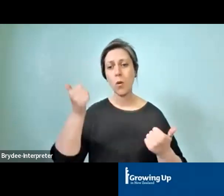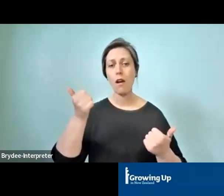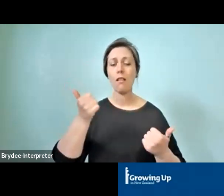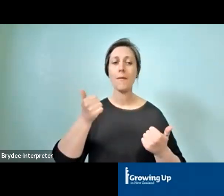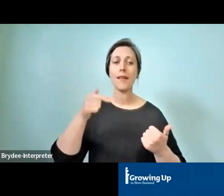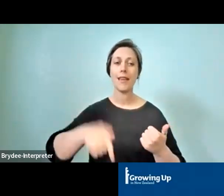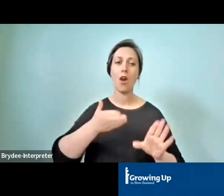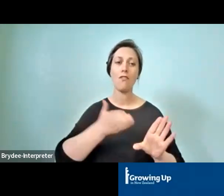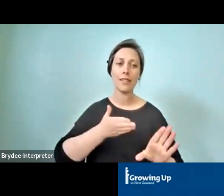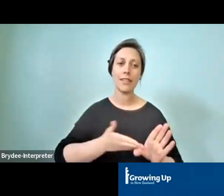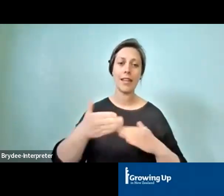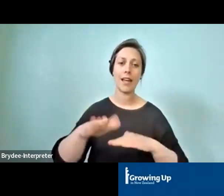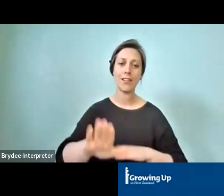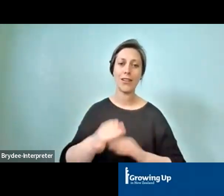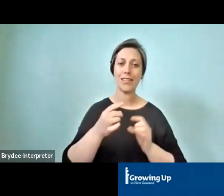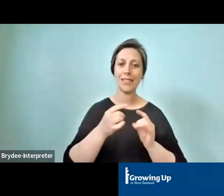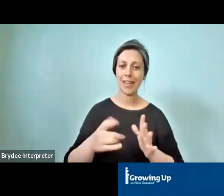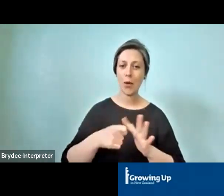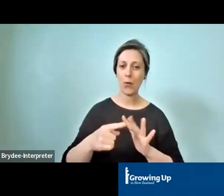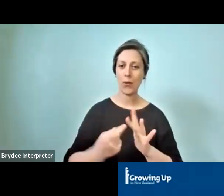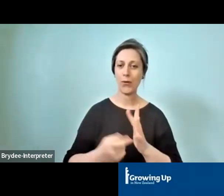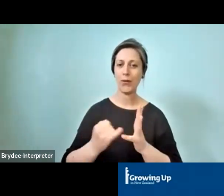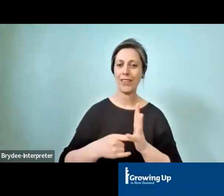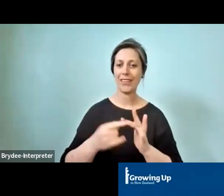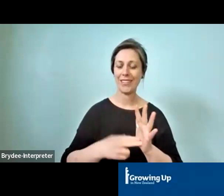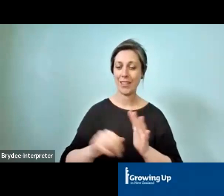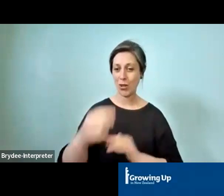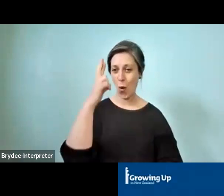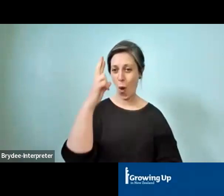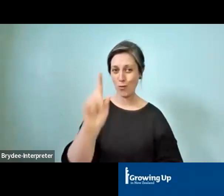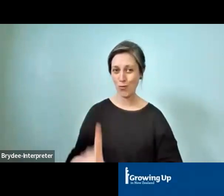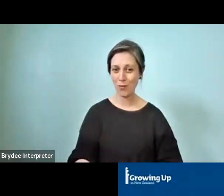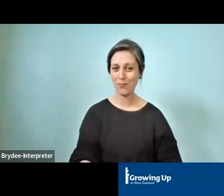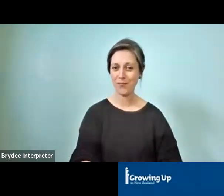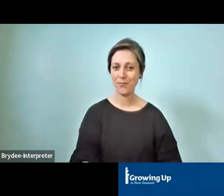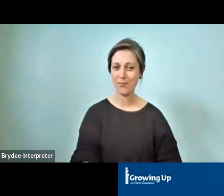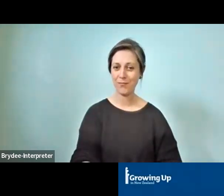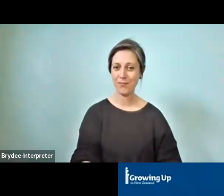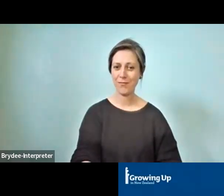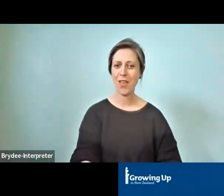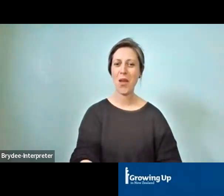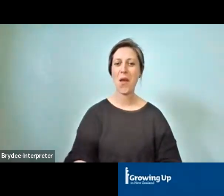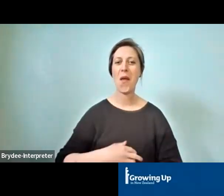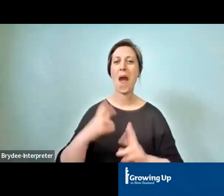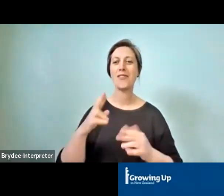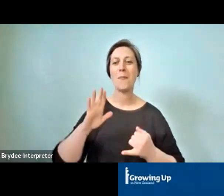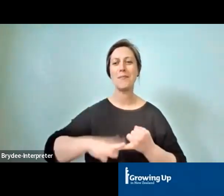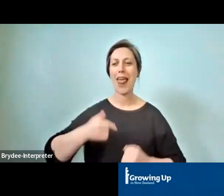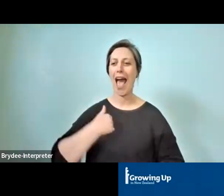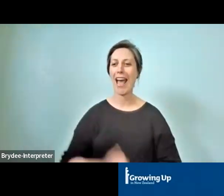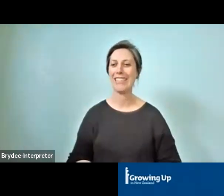in Aotearoa. And I'll start with you, Kirsten. Your hope, please. I was hoping I could be last.